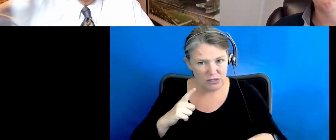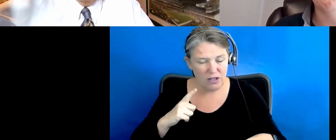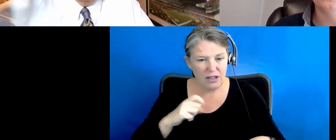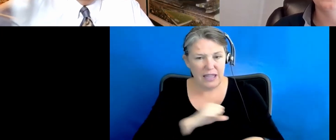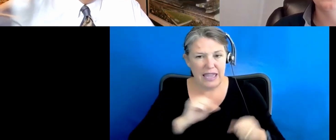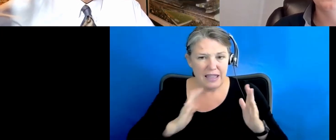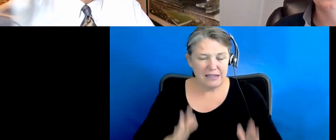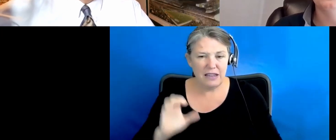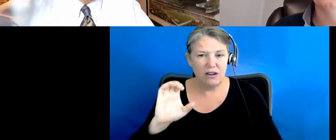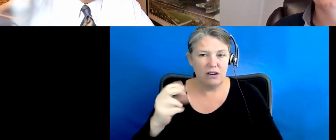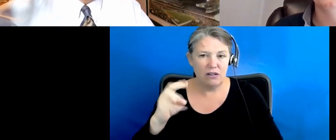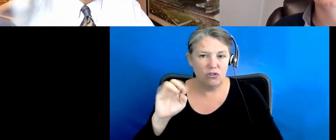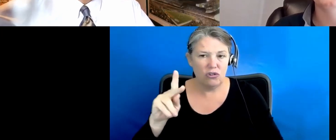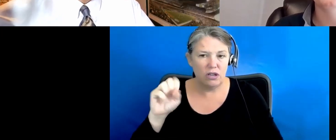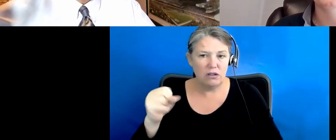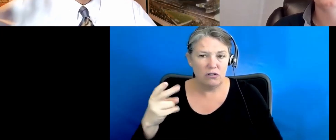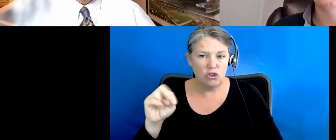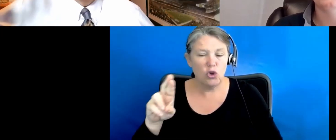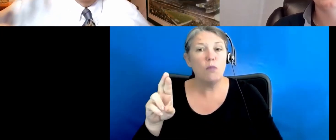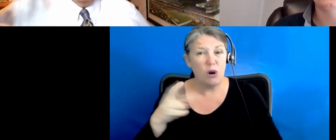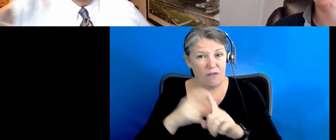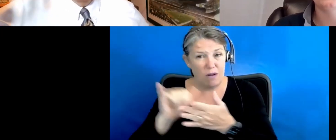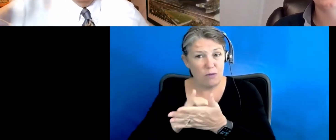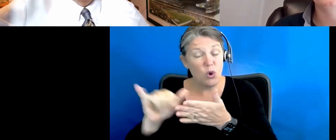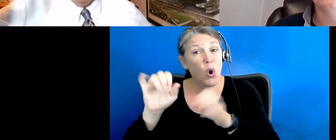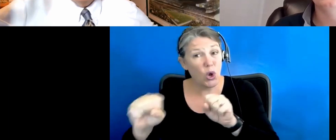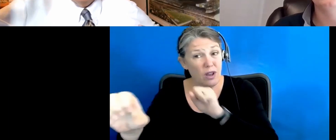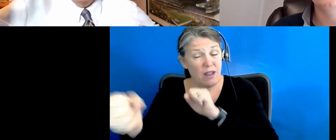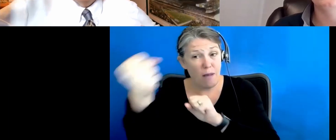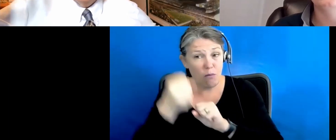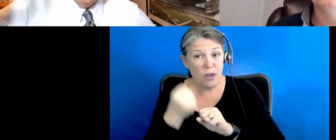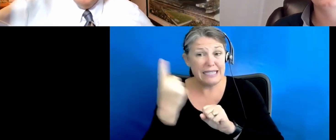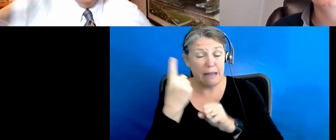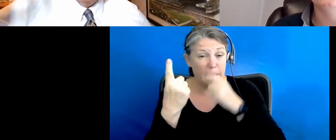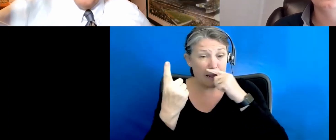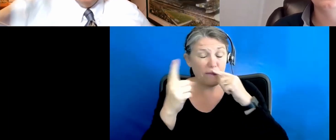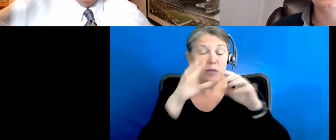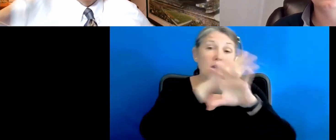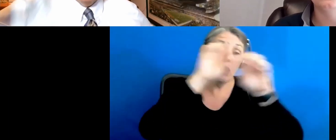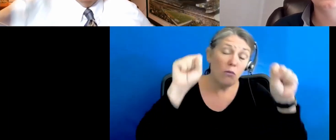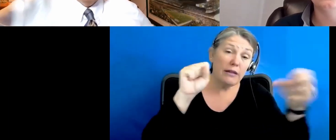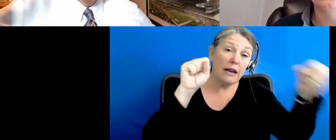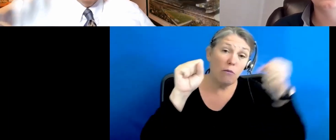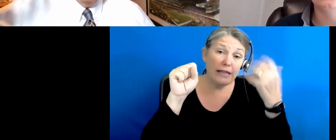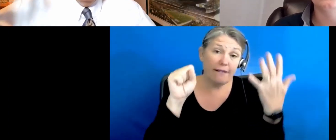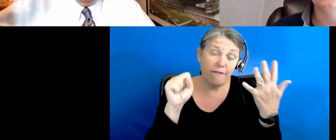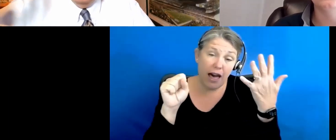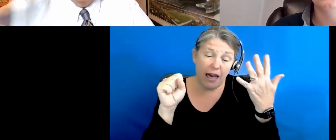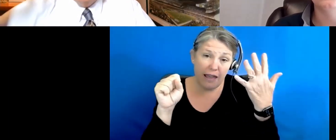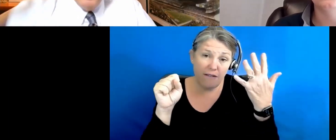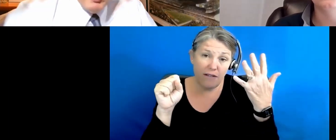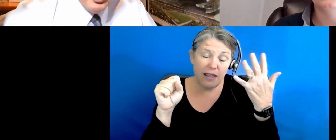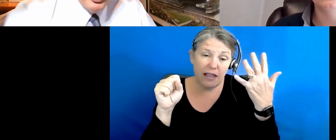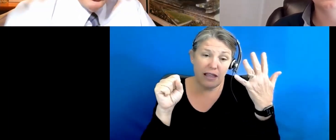Chuck Schumer from New York had the ability to appoint someone. The president appoints 5 members of the councils,